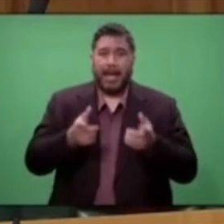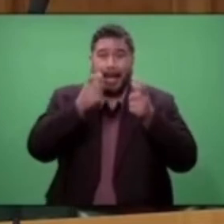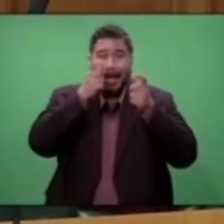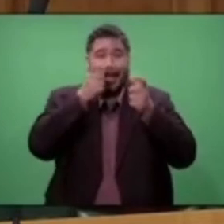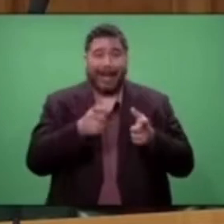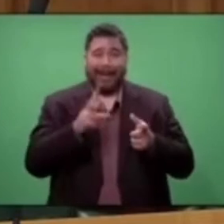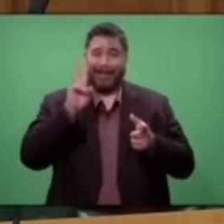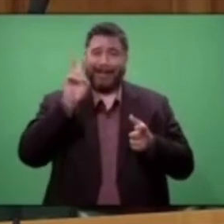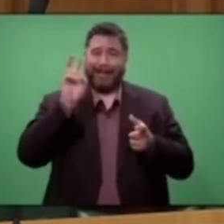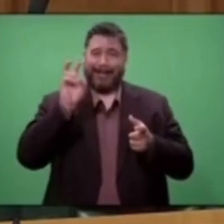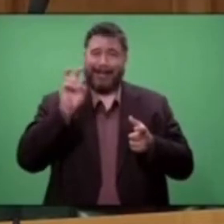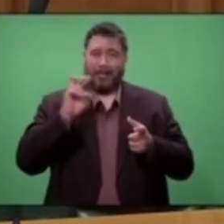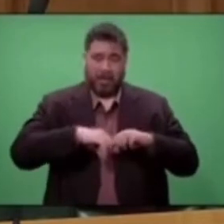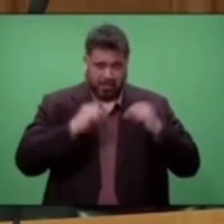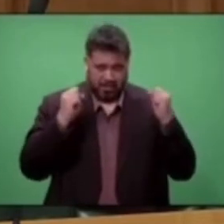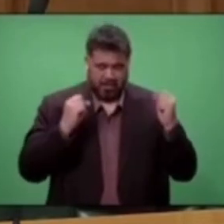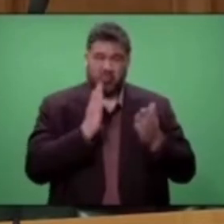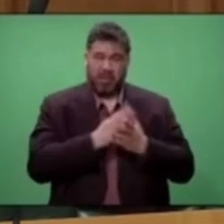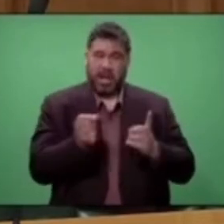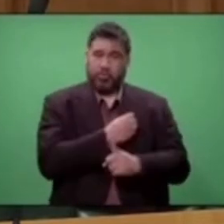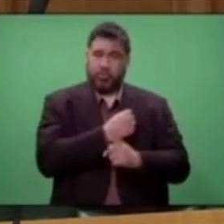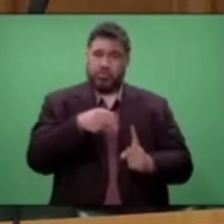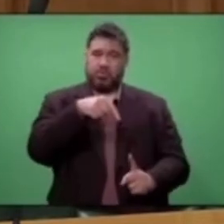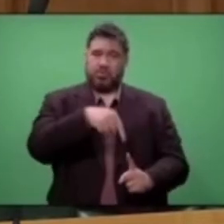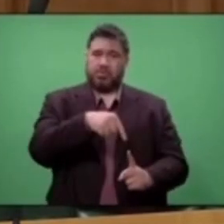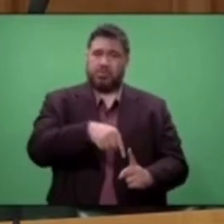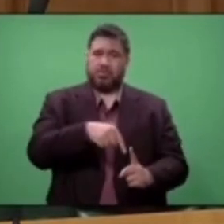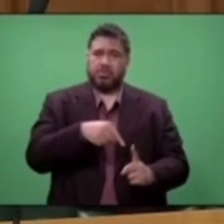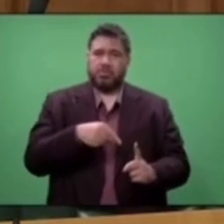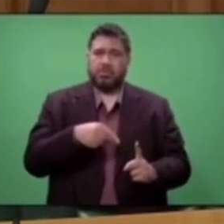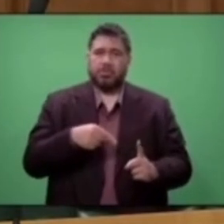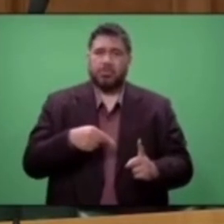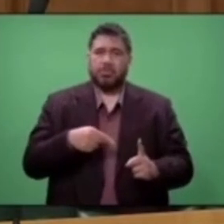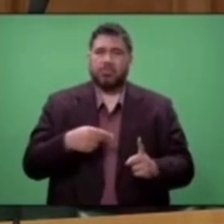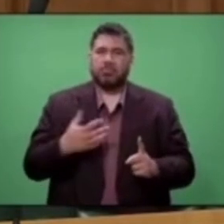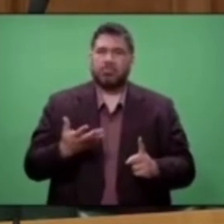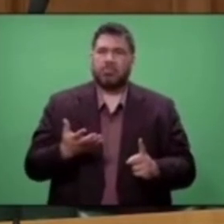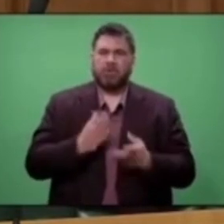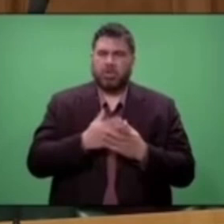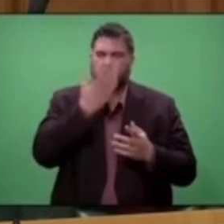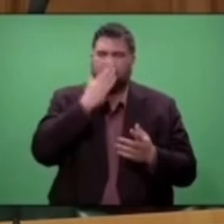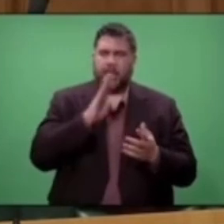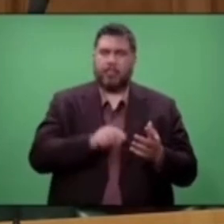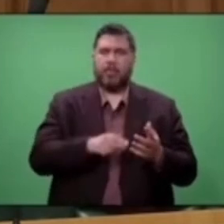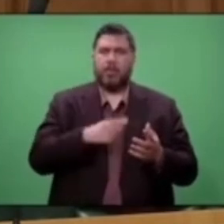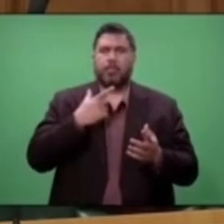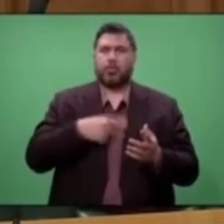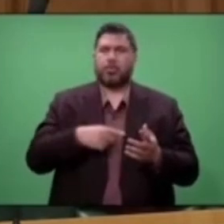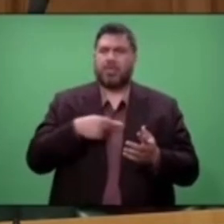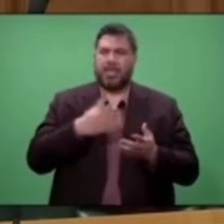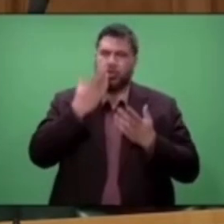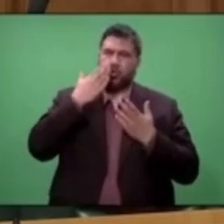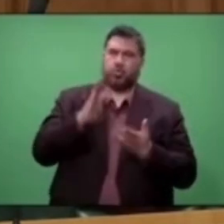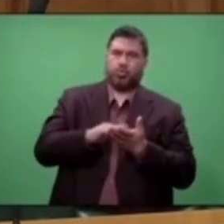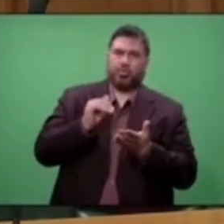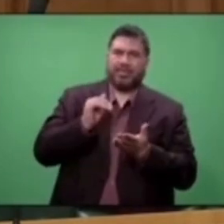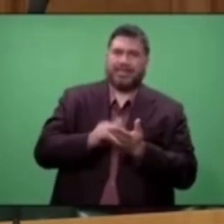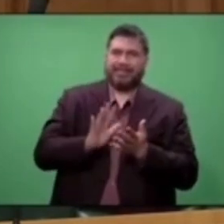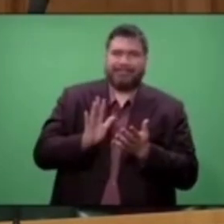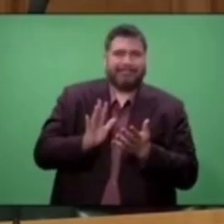of the purpose of healing and restoration, and is a shameful stain on our nation.